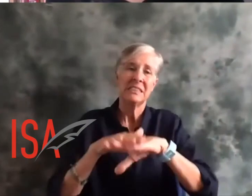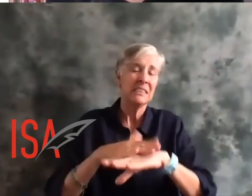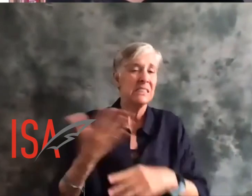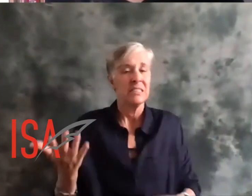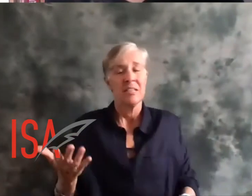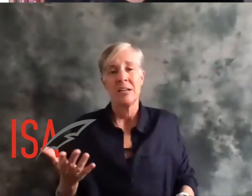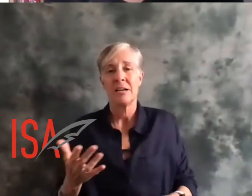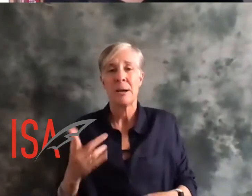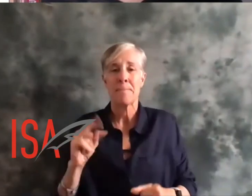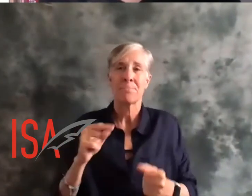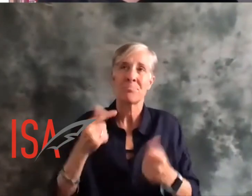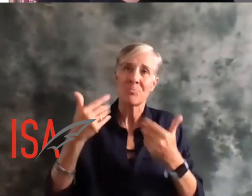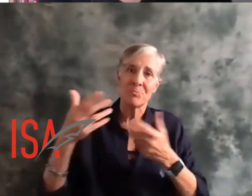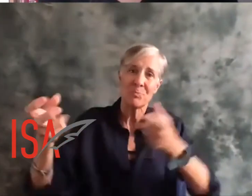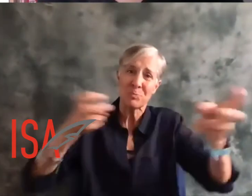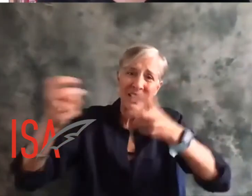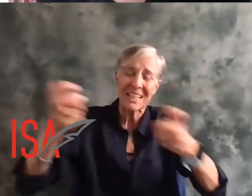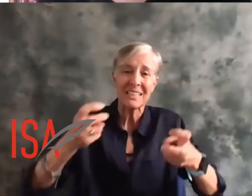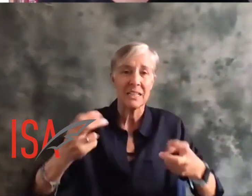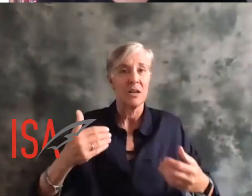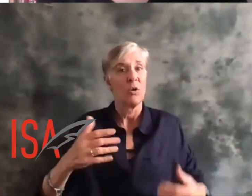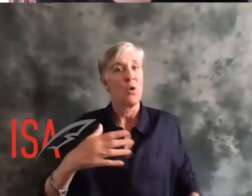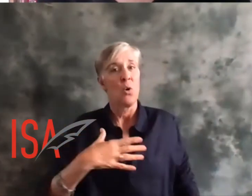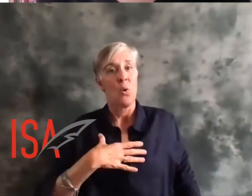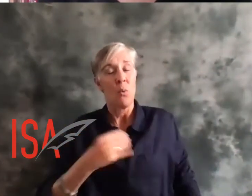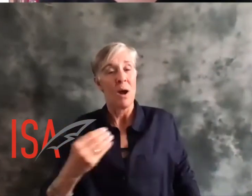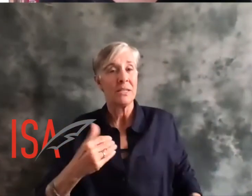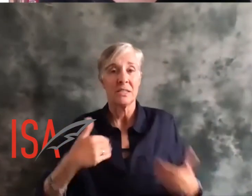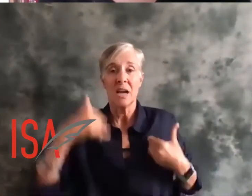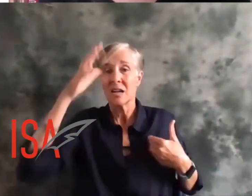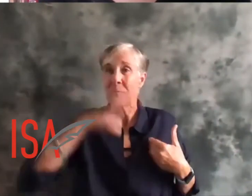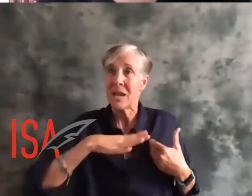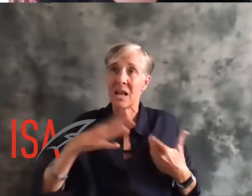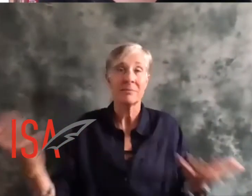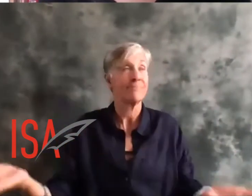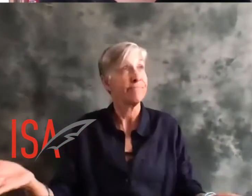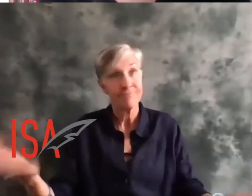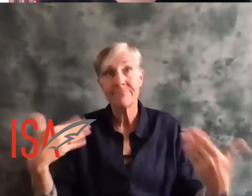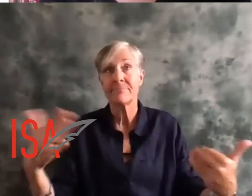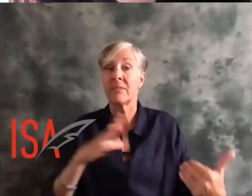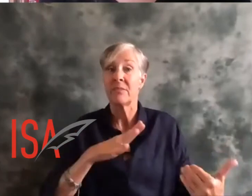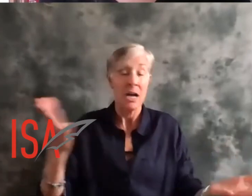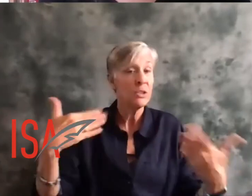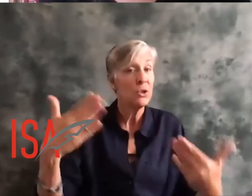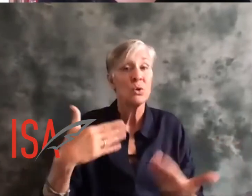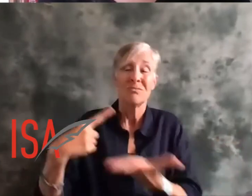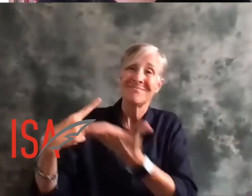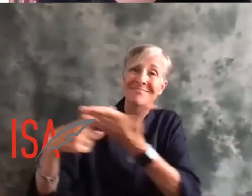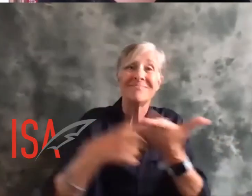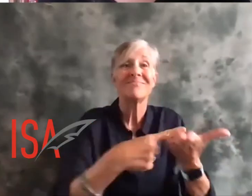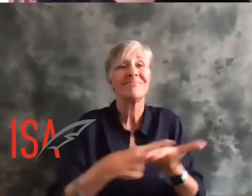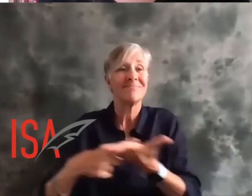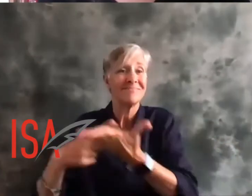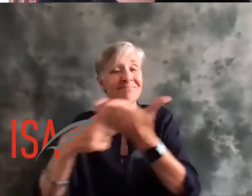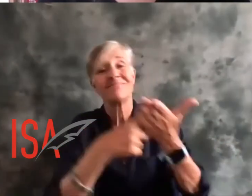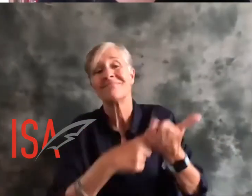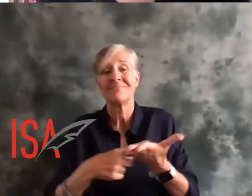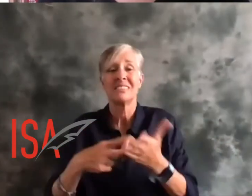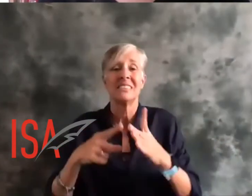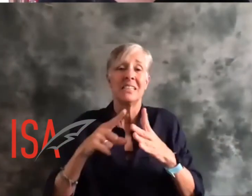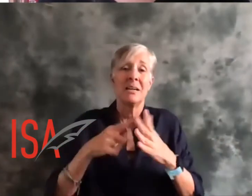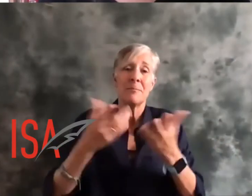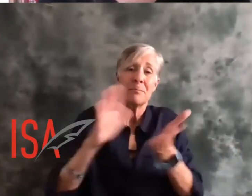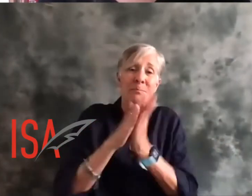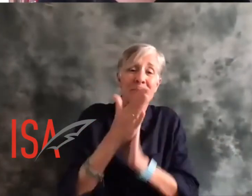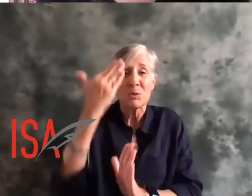people, those white young males too, bring them in to have the conversation, and so that we all can start getting to know each other.